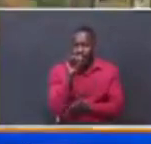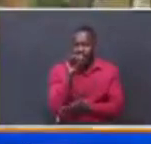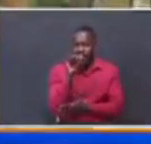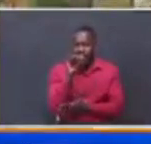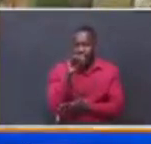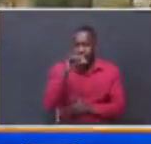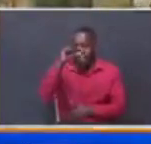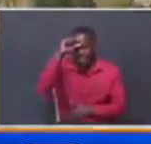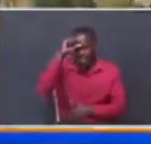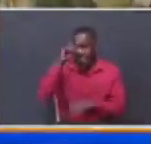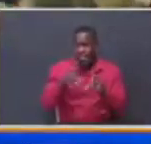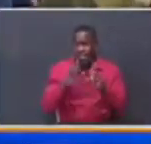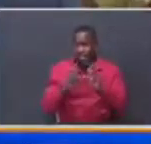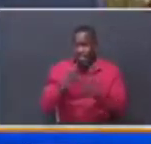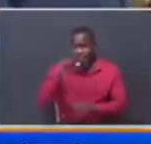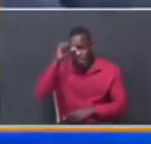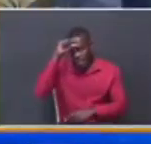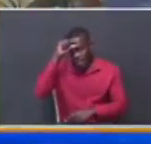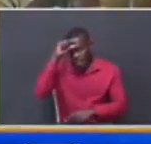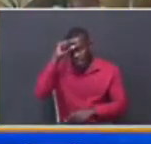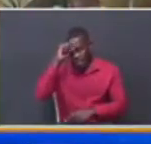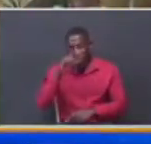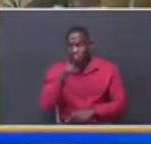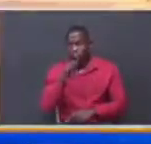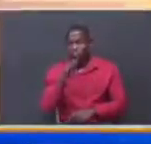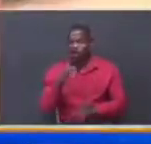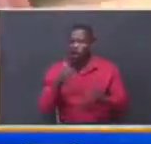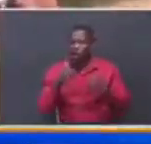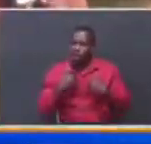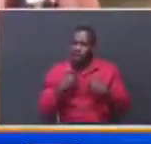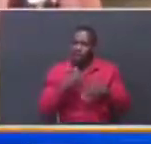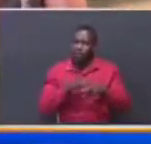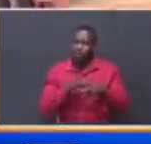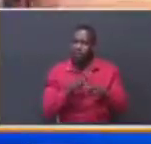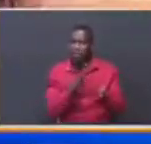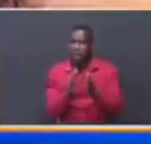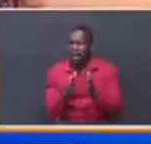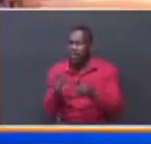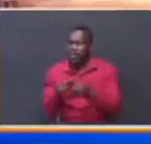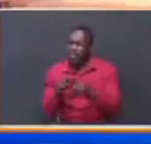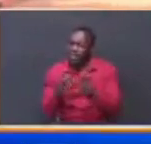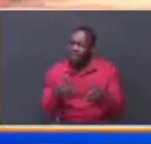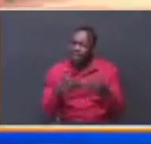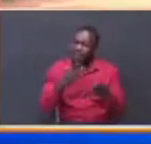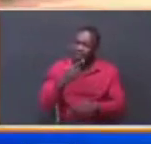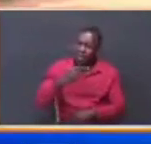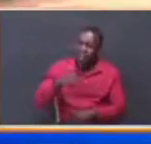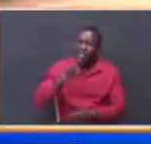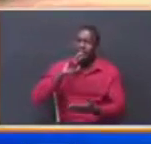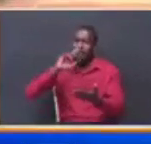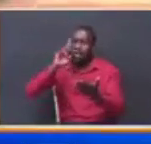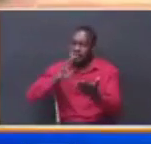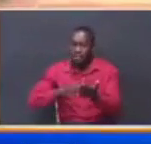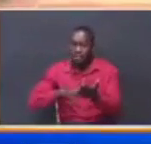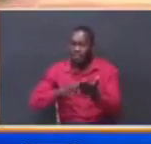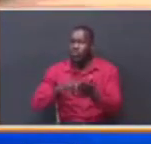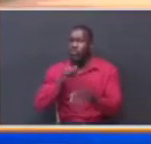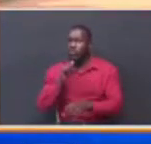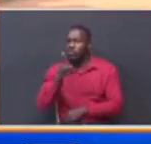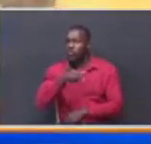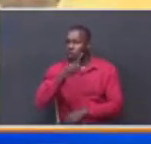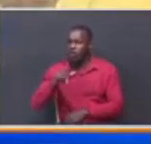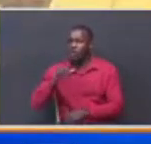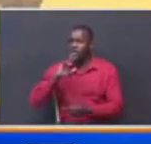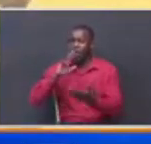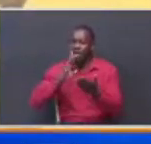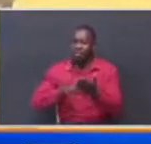of Education in the country to take remedial plan and release the accurate results of Moi DEB primary school